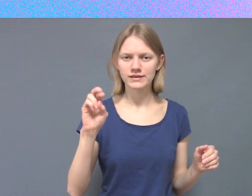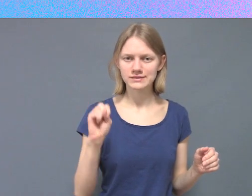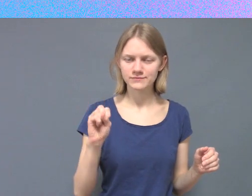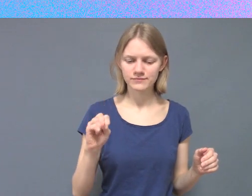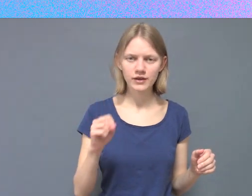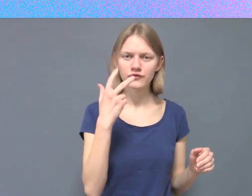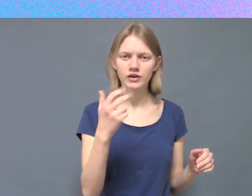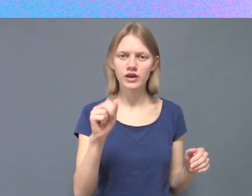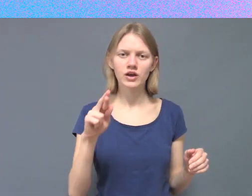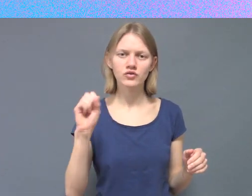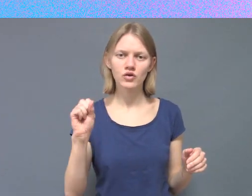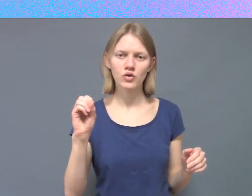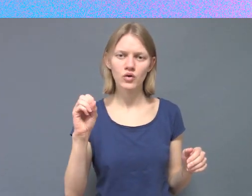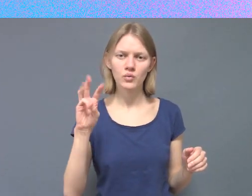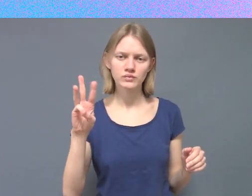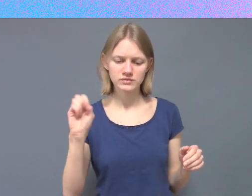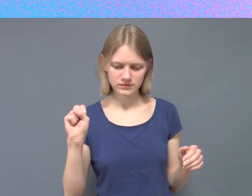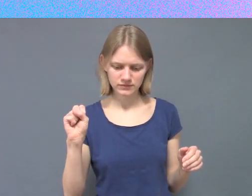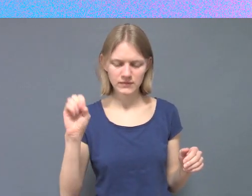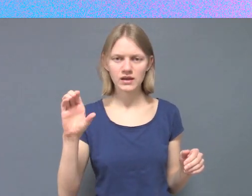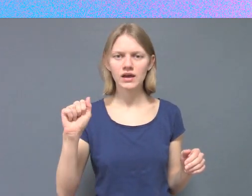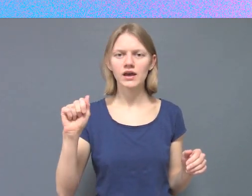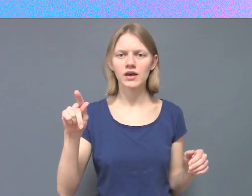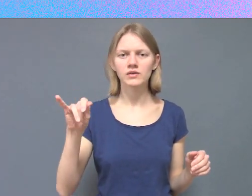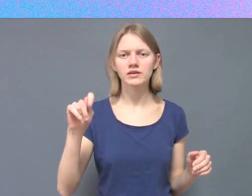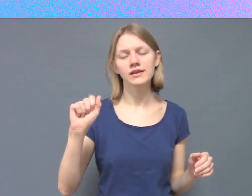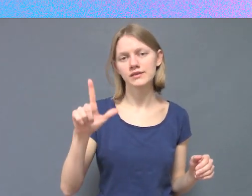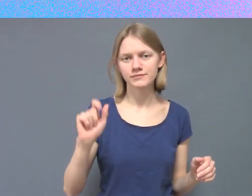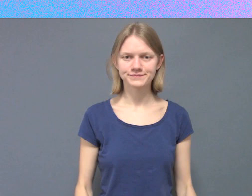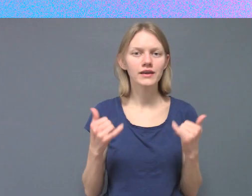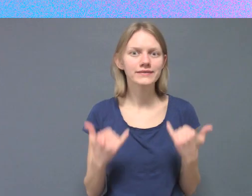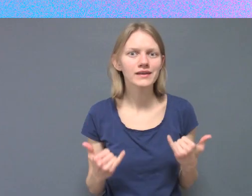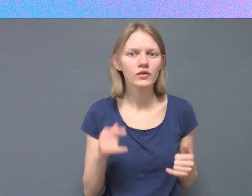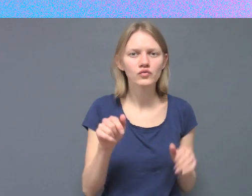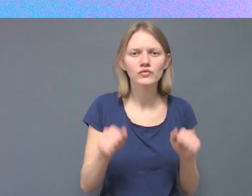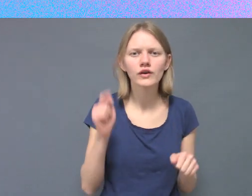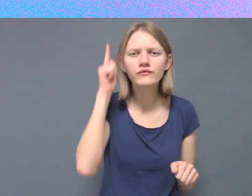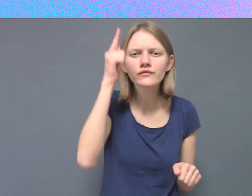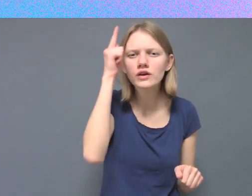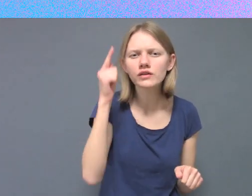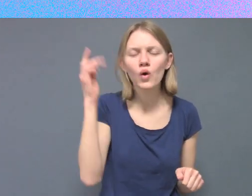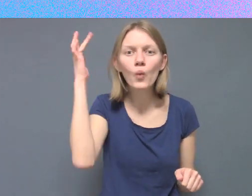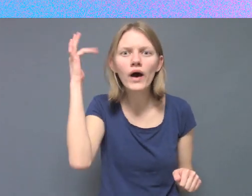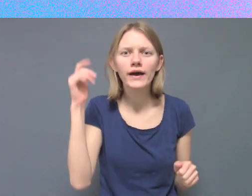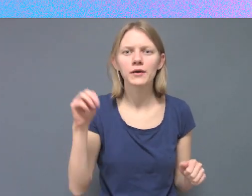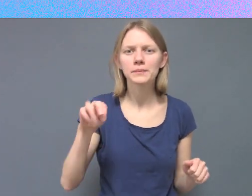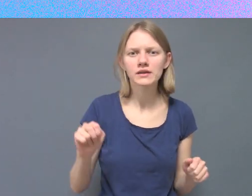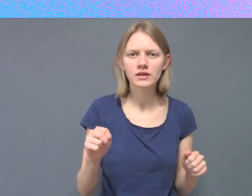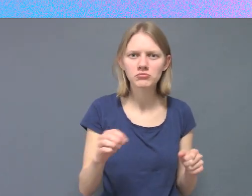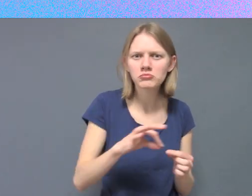$10.9 million from its Asian partners, including Hong Kong-based Bixin Ventures and Singapore-based 3 Arrows